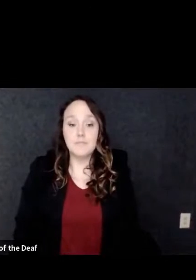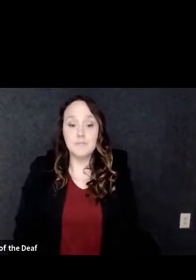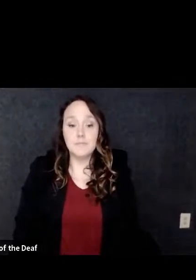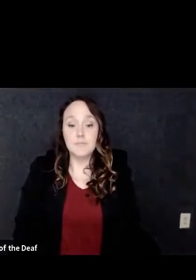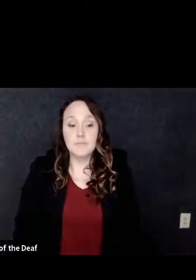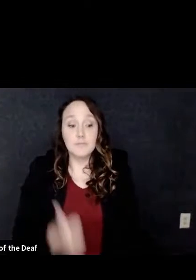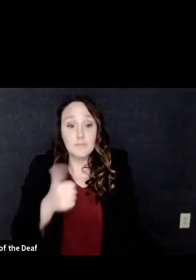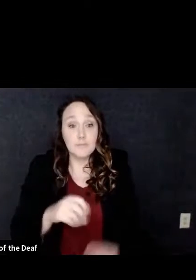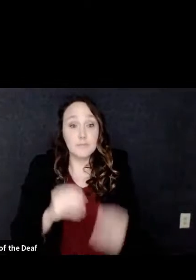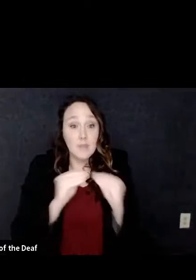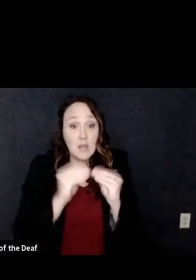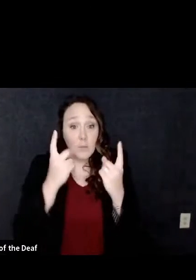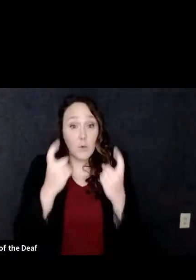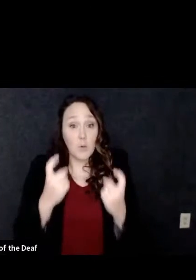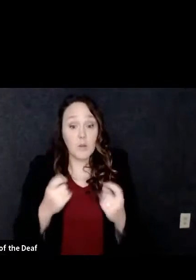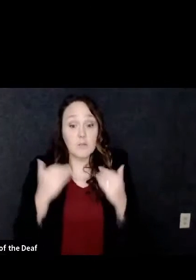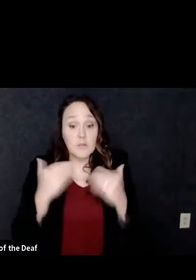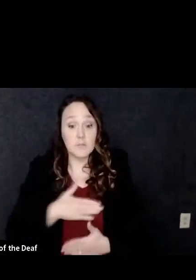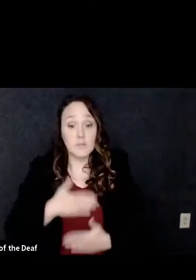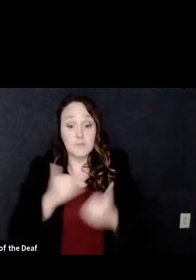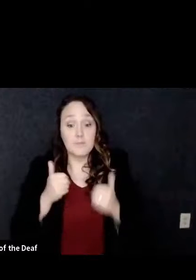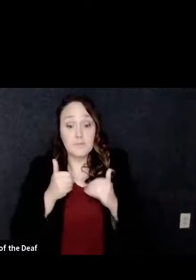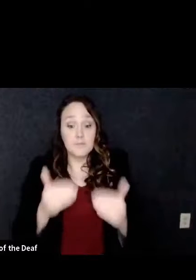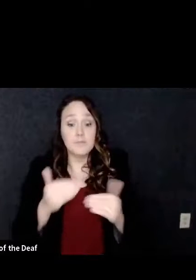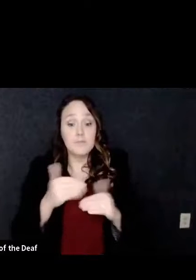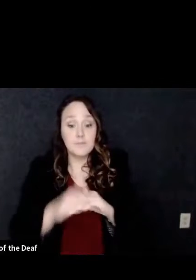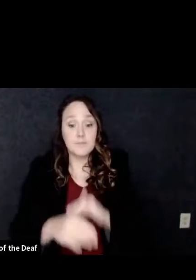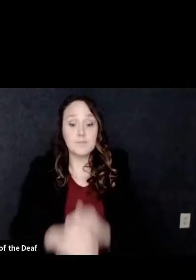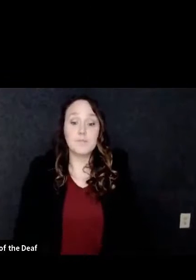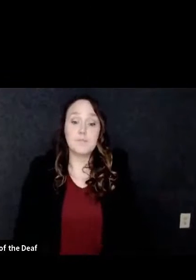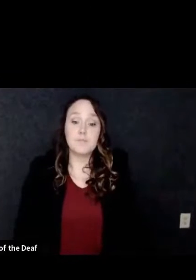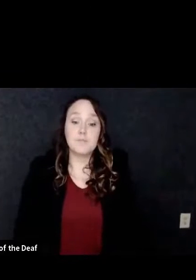All right, any further questions? Please go ahead and submit them.